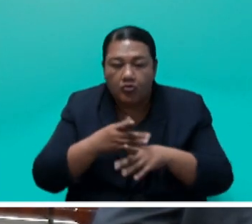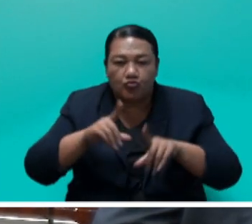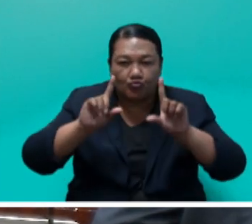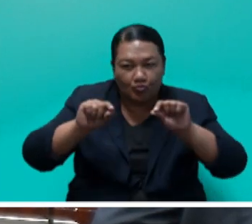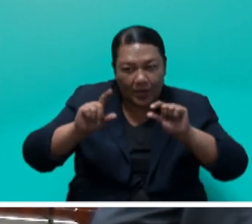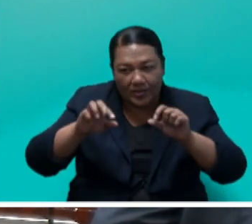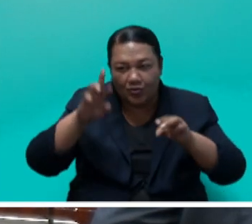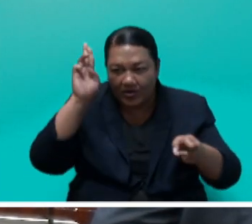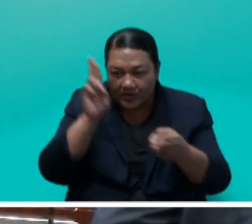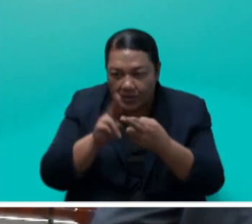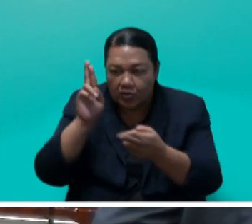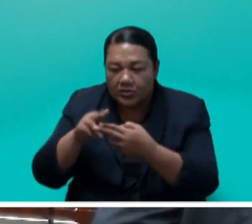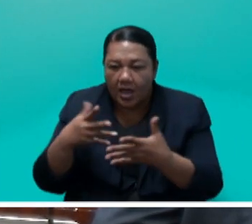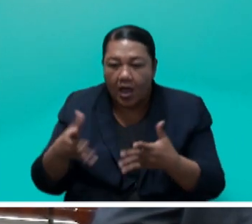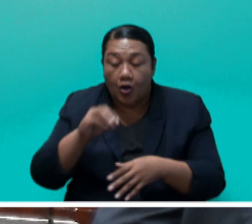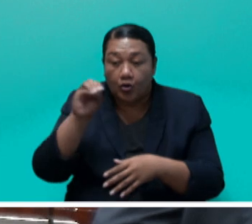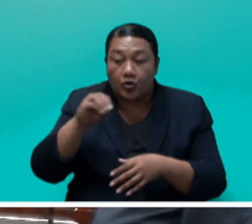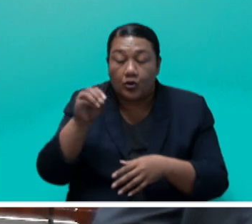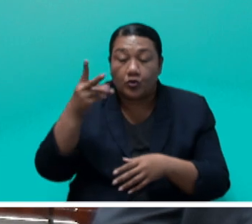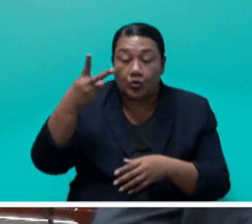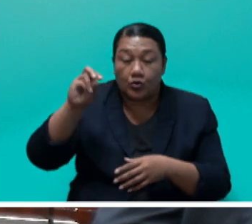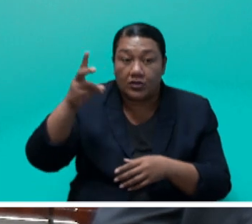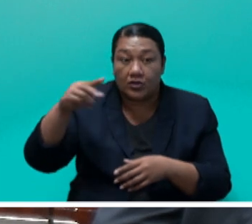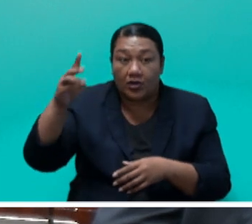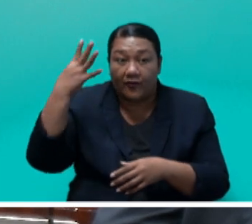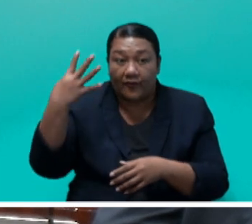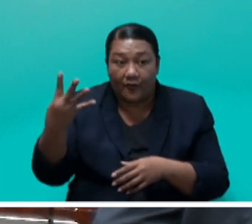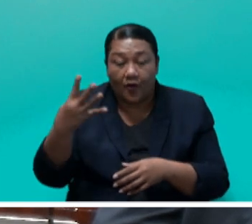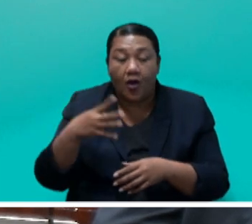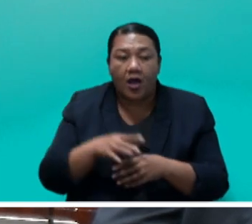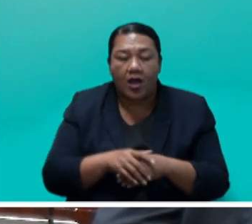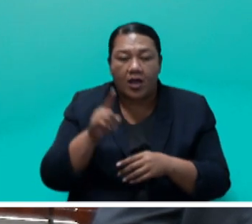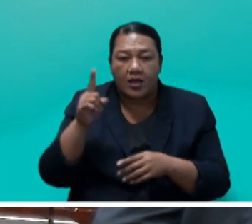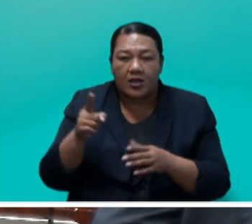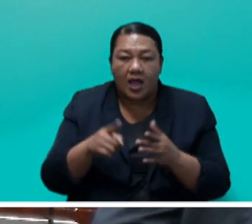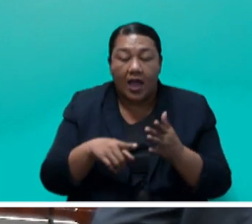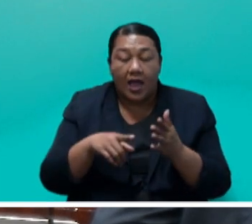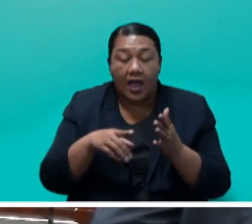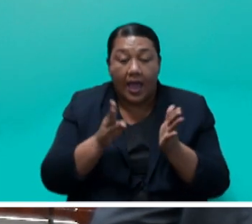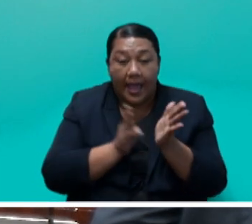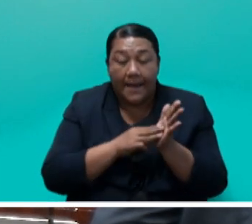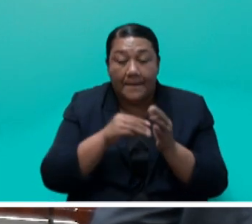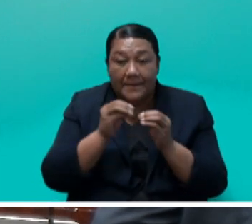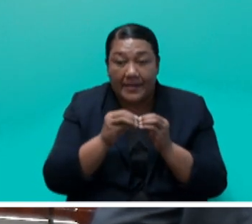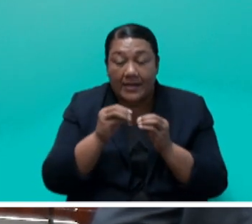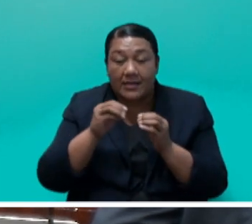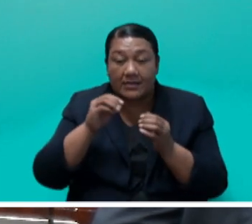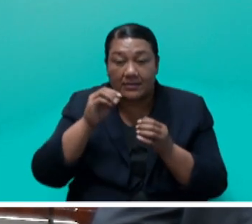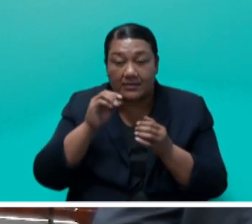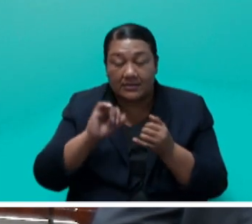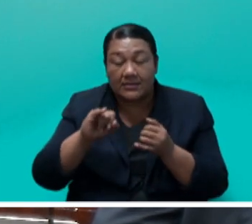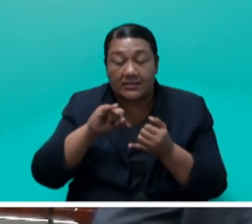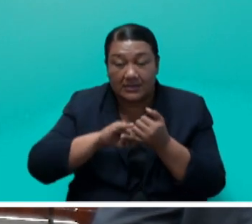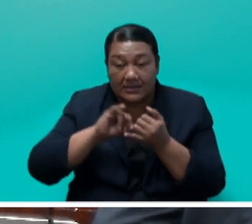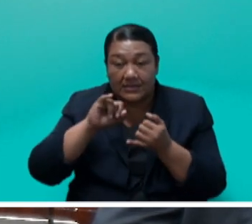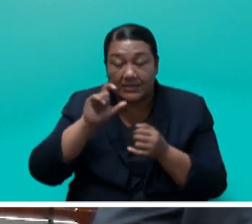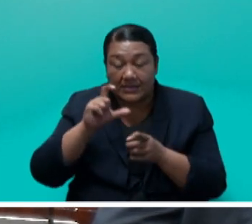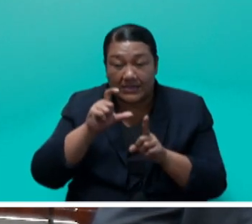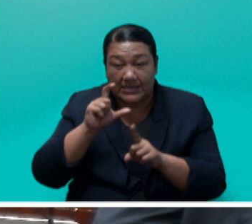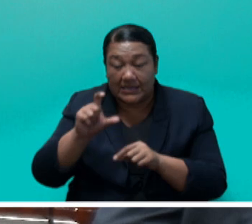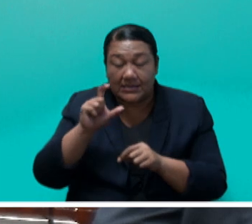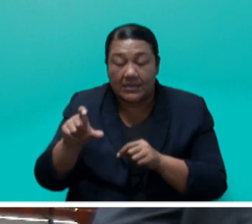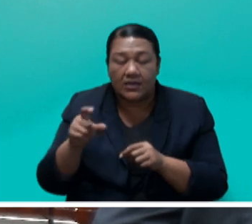MEPC 82 in October 2024 through to MEPC 83 next May is the critical period for